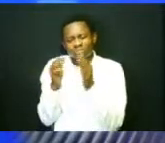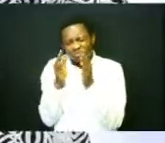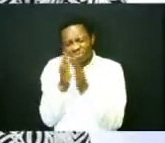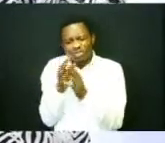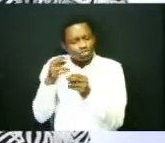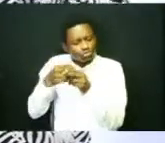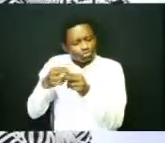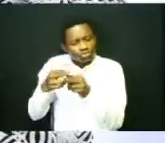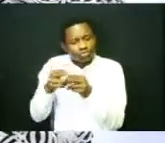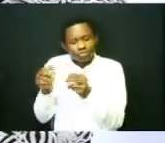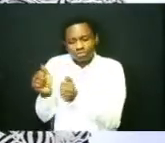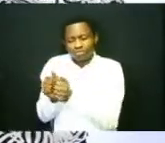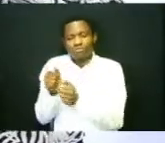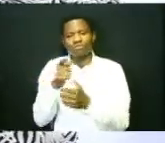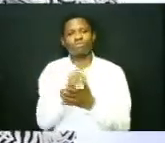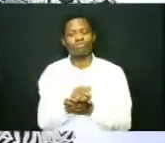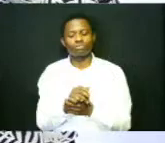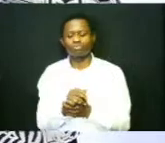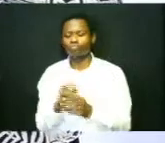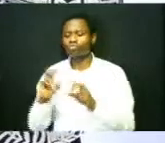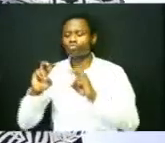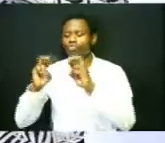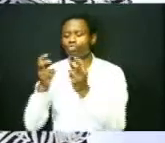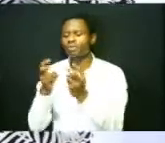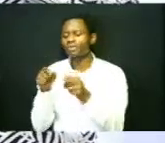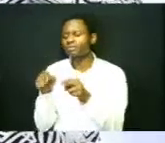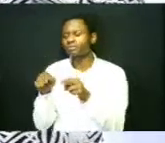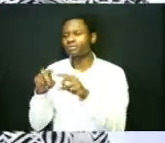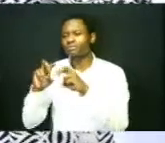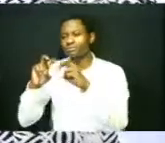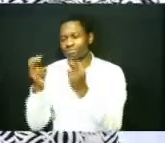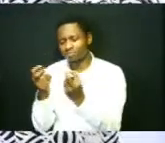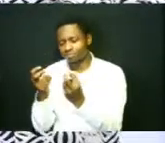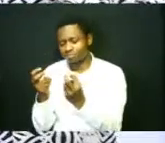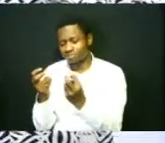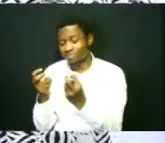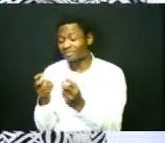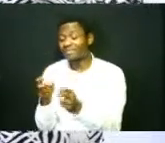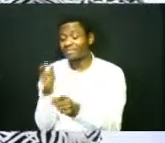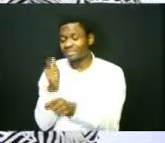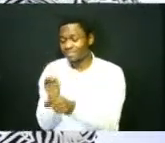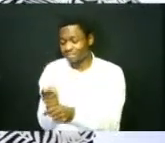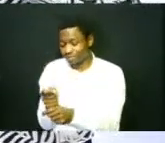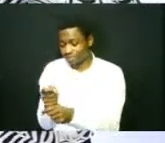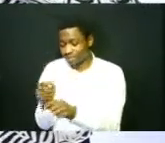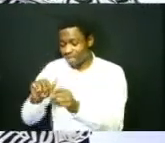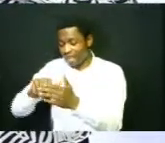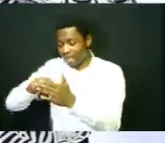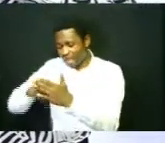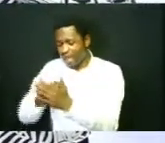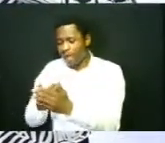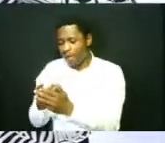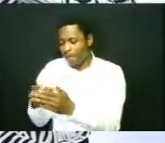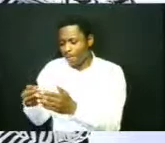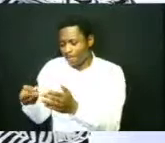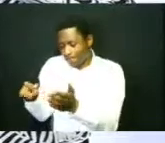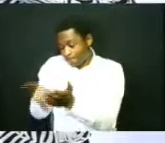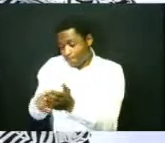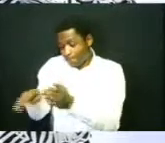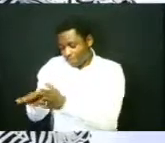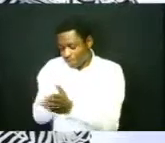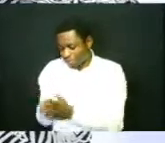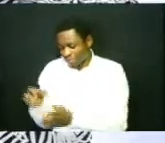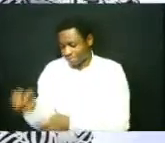with you. I've entitled it, I just took it from how the Bible captioned, greetings, O favored one, the Lord is